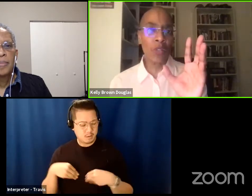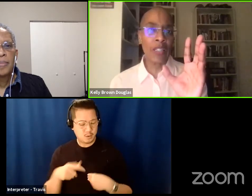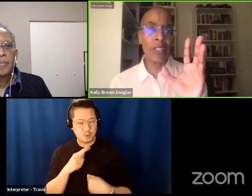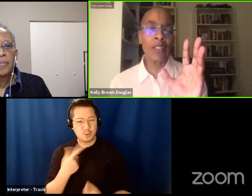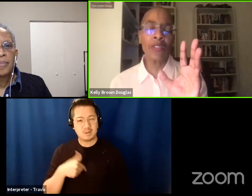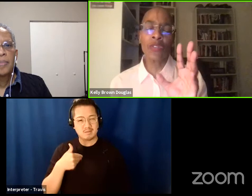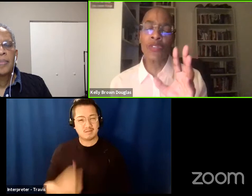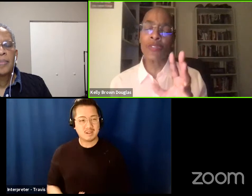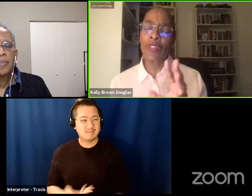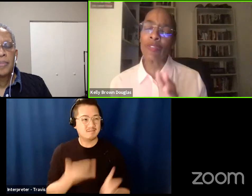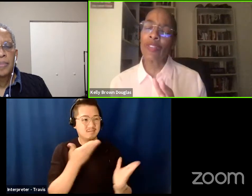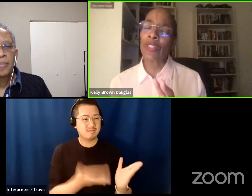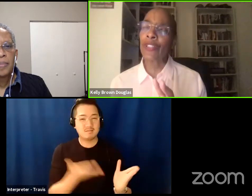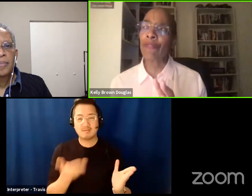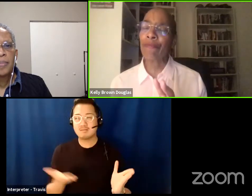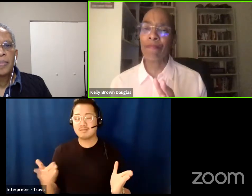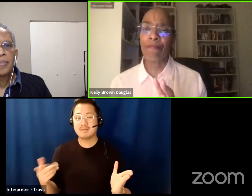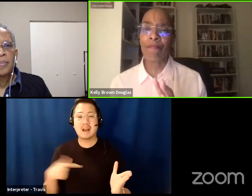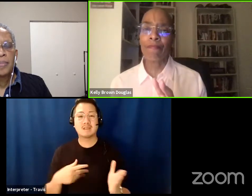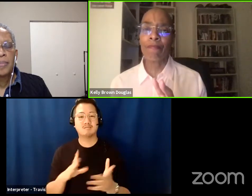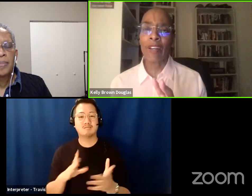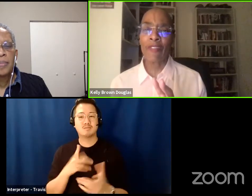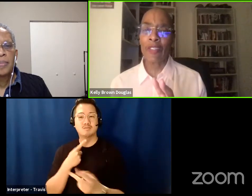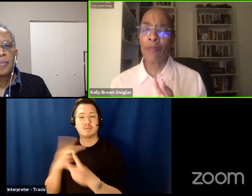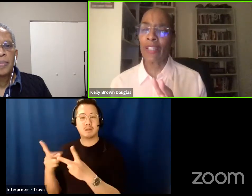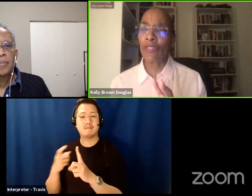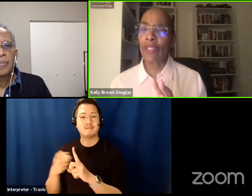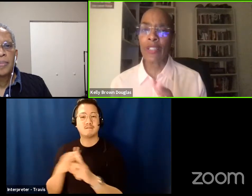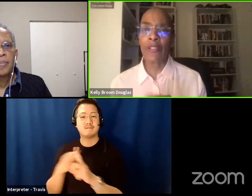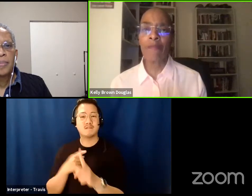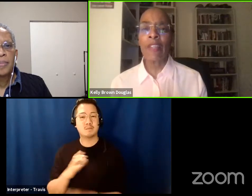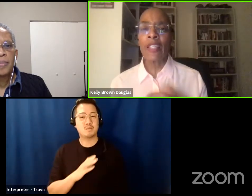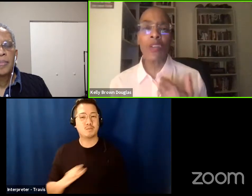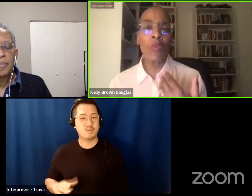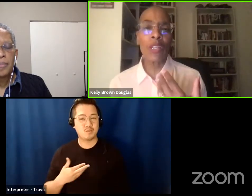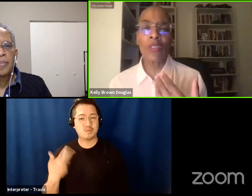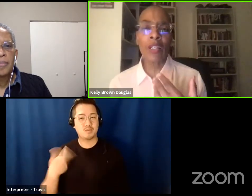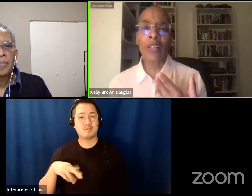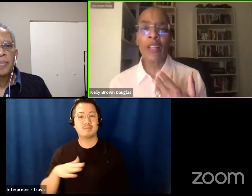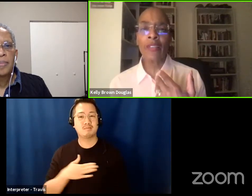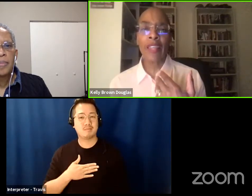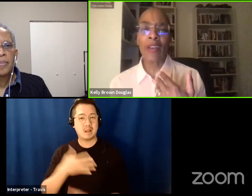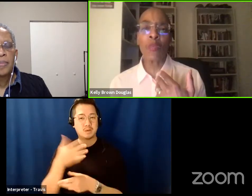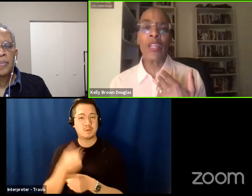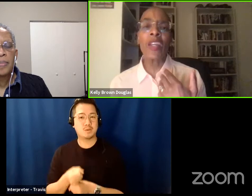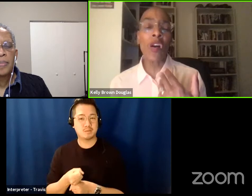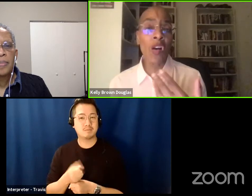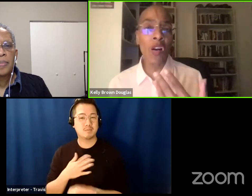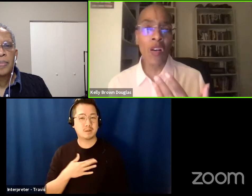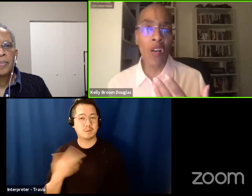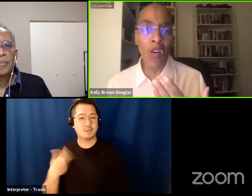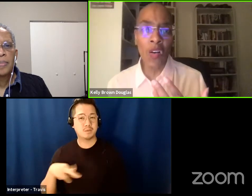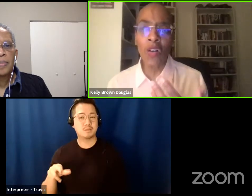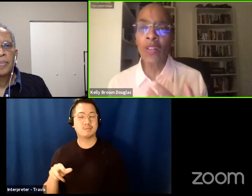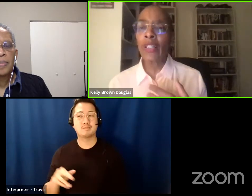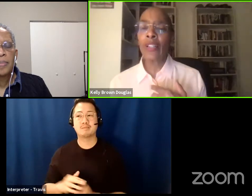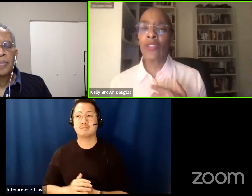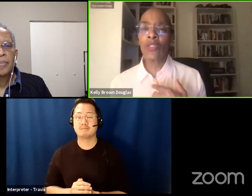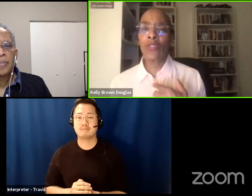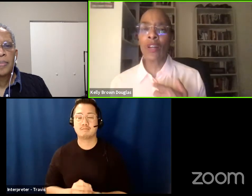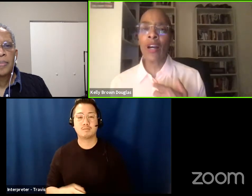it this way in Christian faith tradition, in my tradition, you know, we are